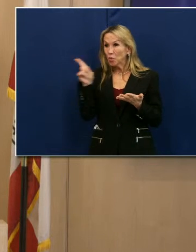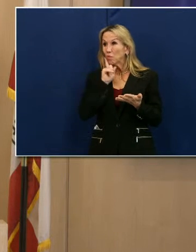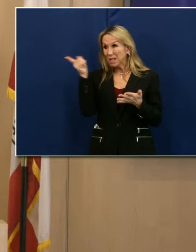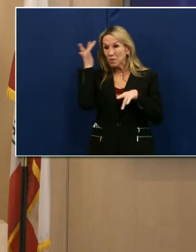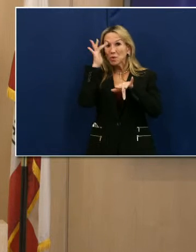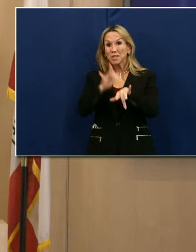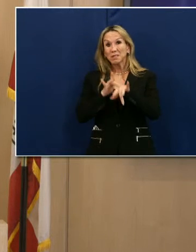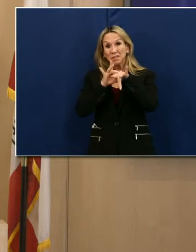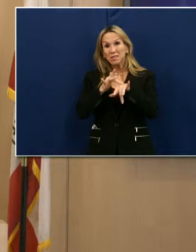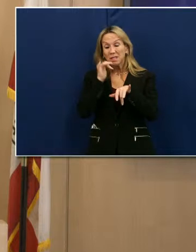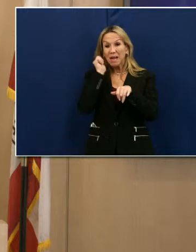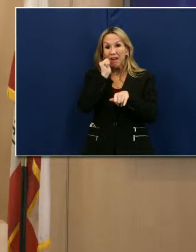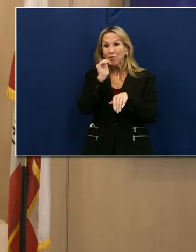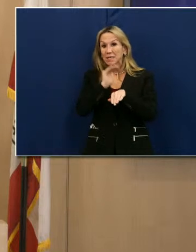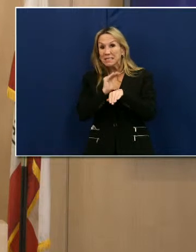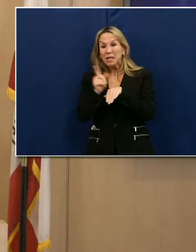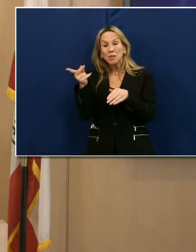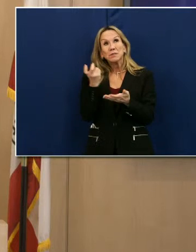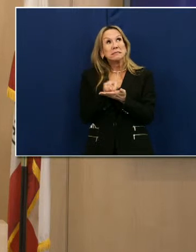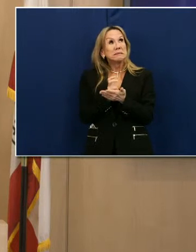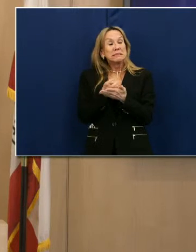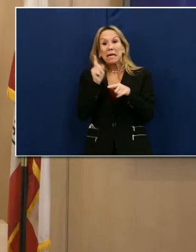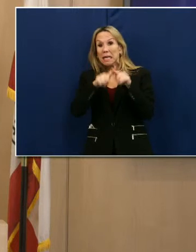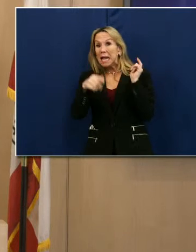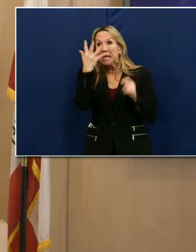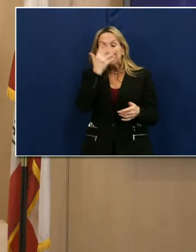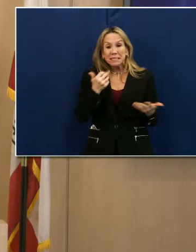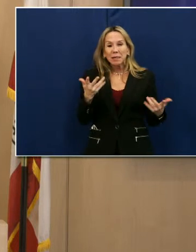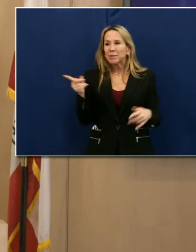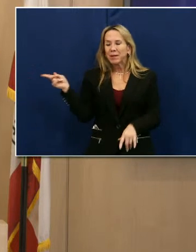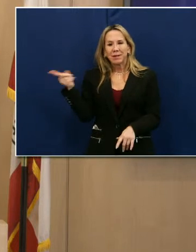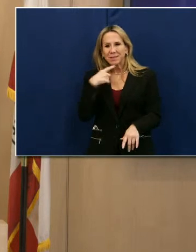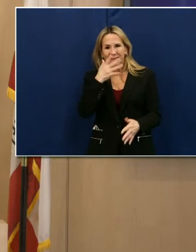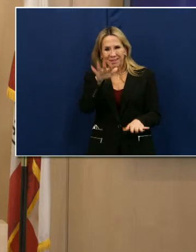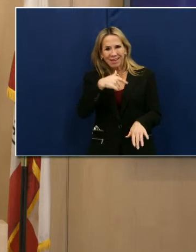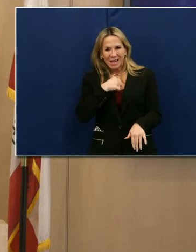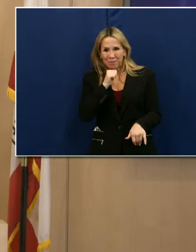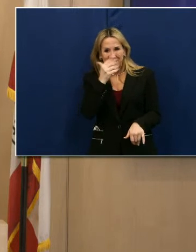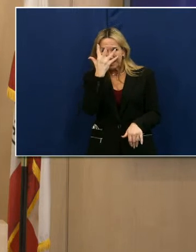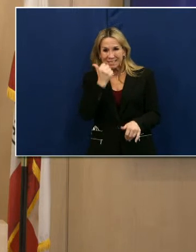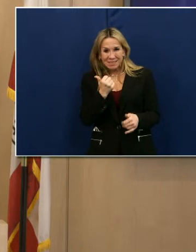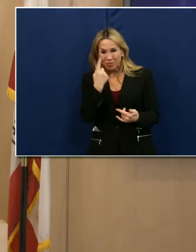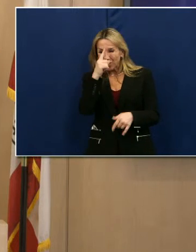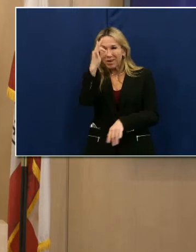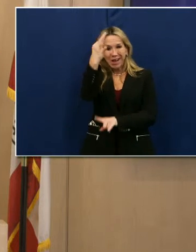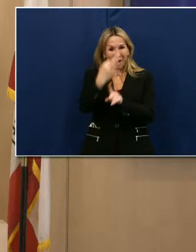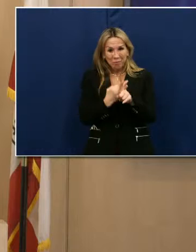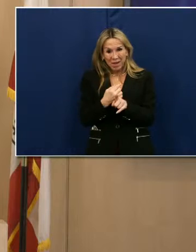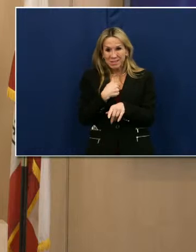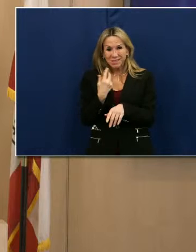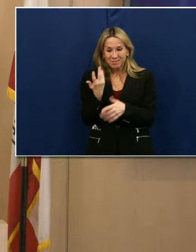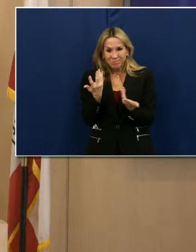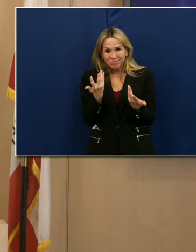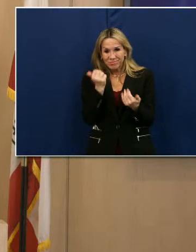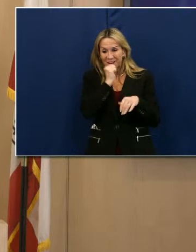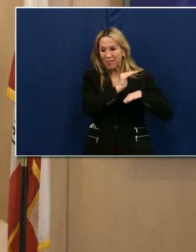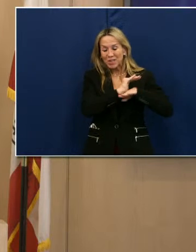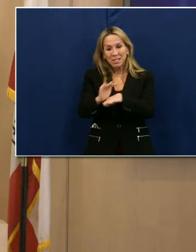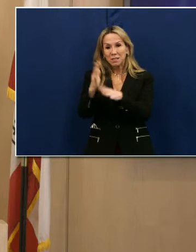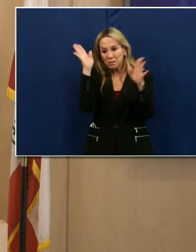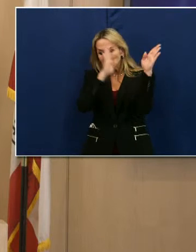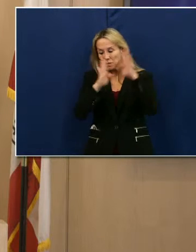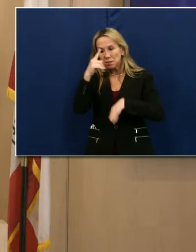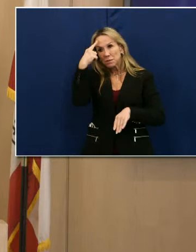or sort of how does that into your daily? I haven't slept in 9 months. No, it does. It really worries us. It worries our providers. That's why